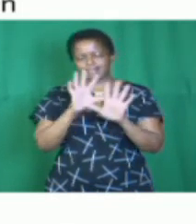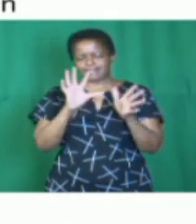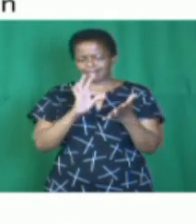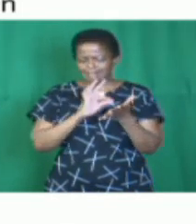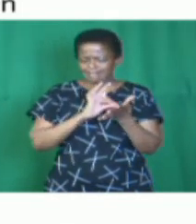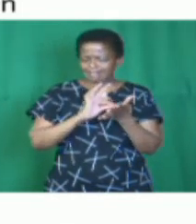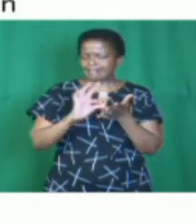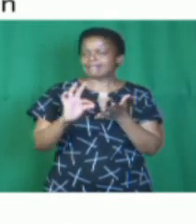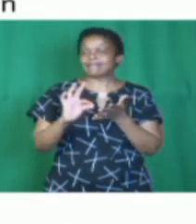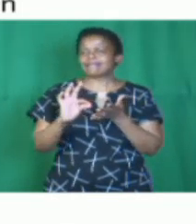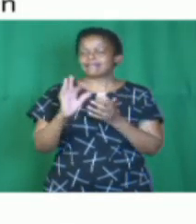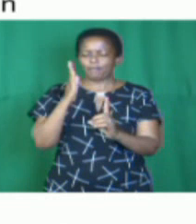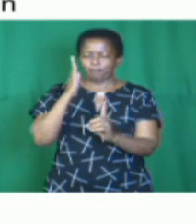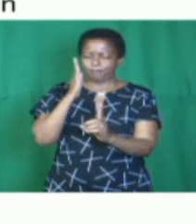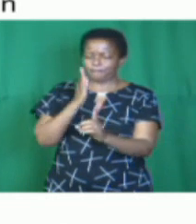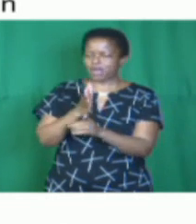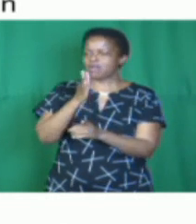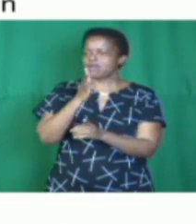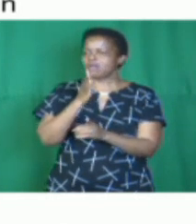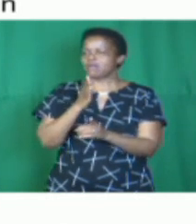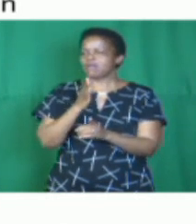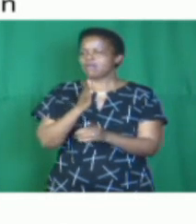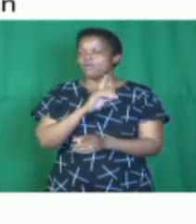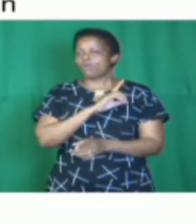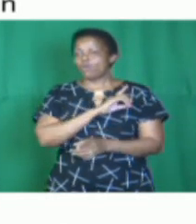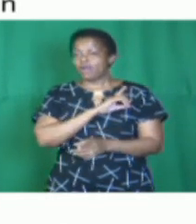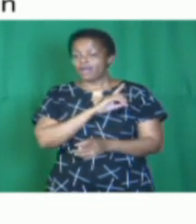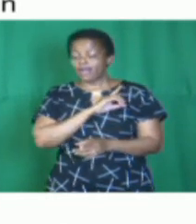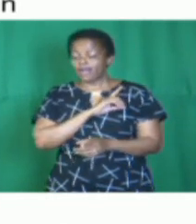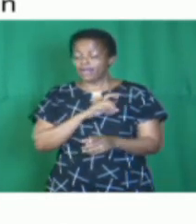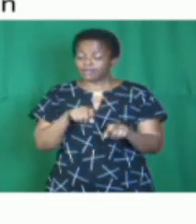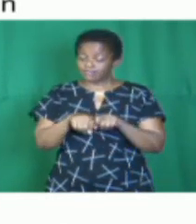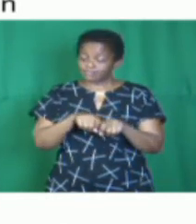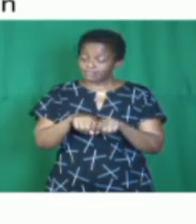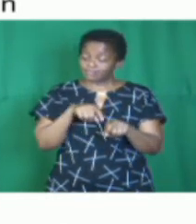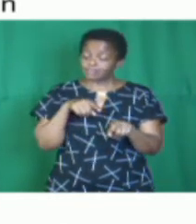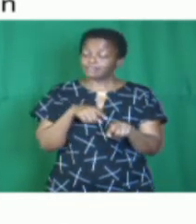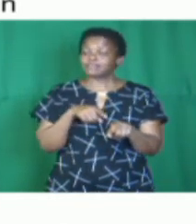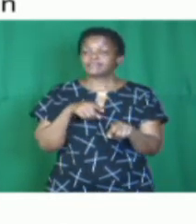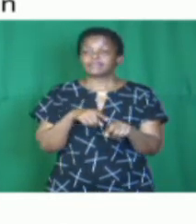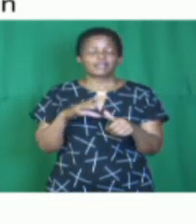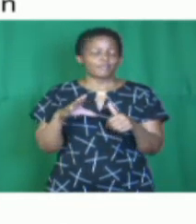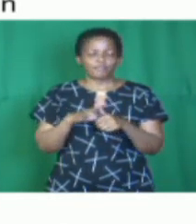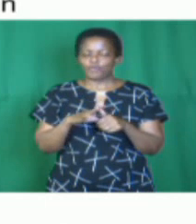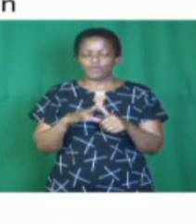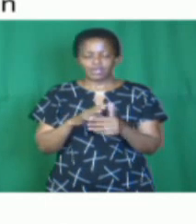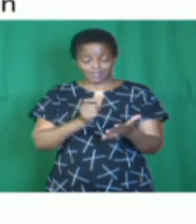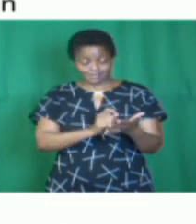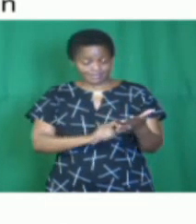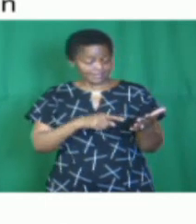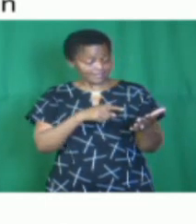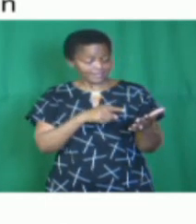accurate. This is very important because this forms one of the assessment objective. You are supposed to communicate clearly